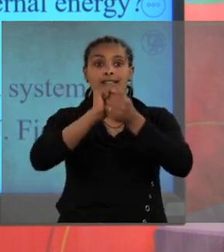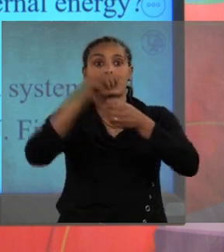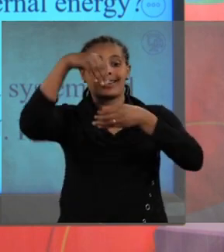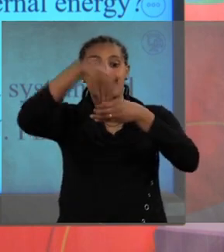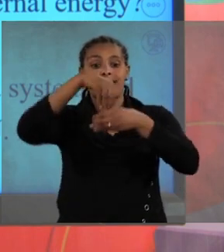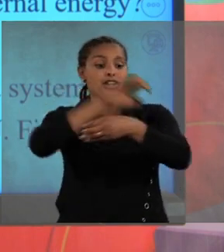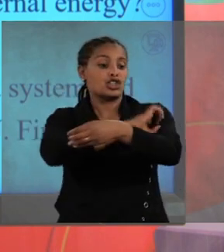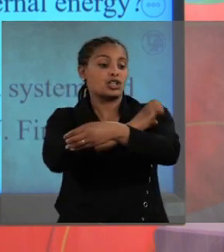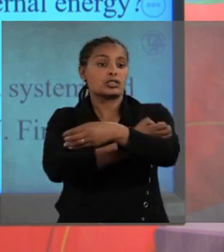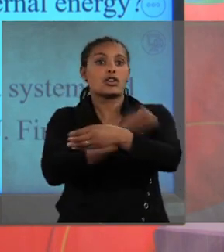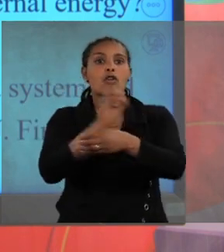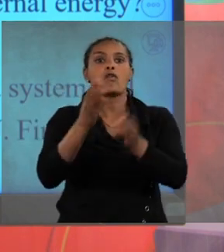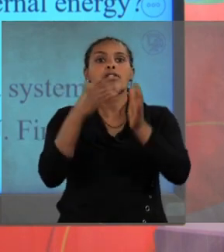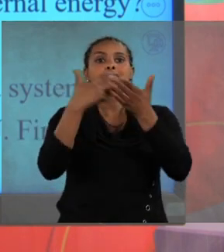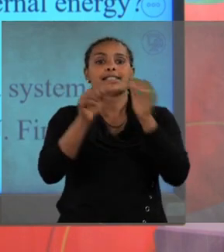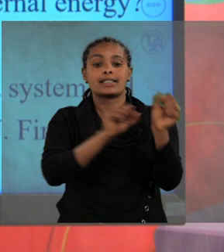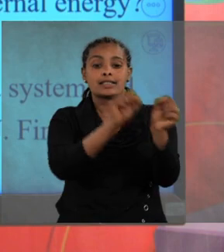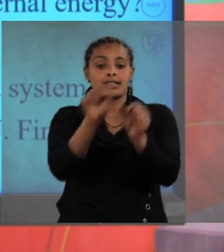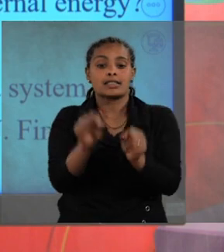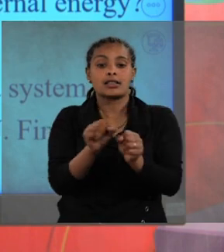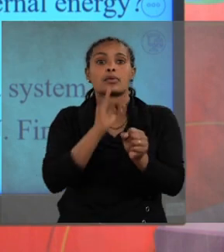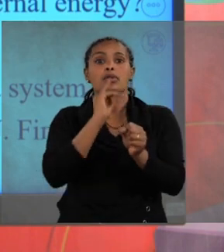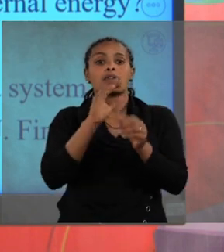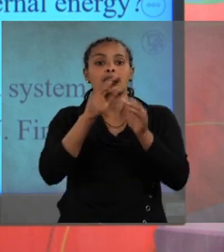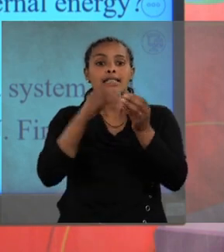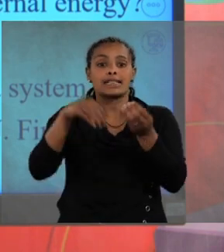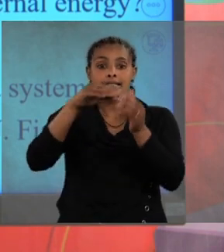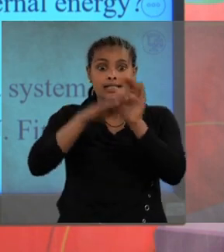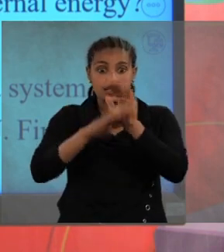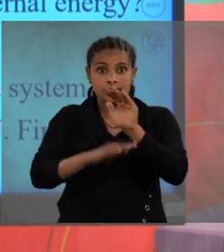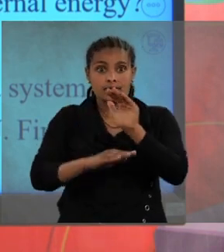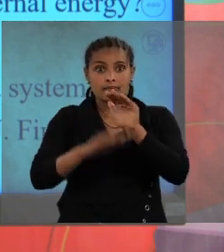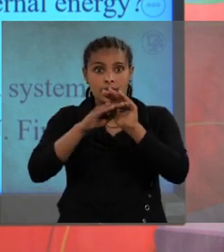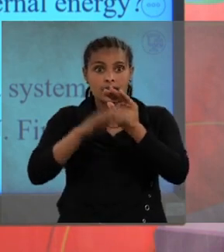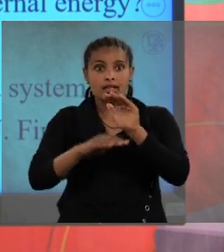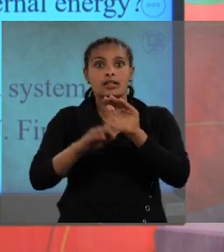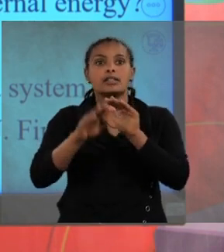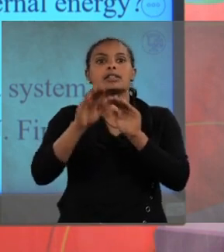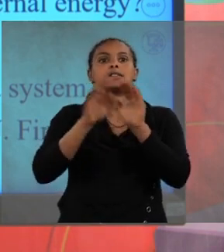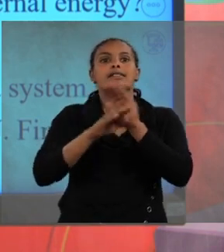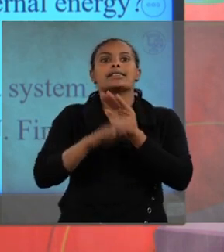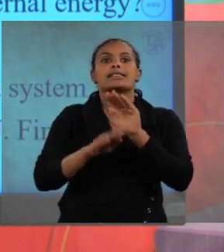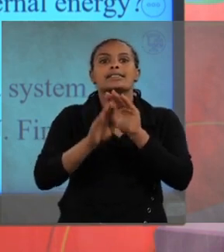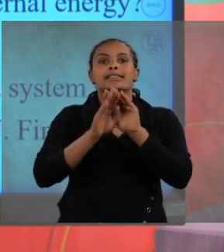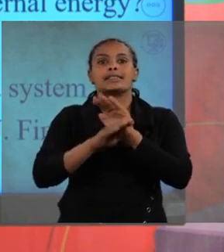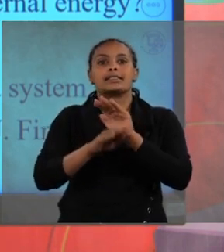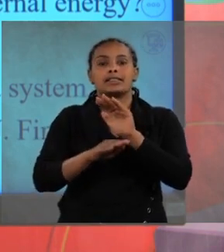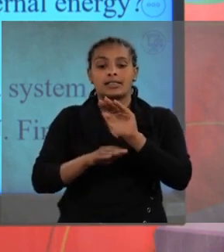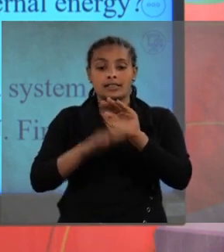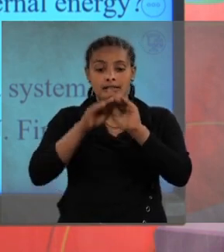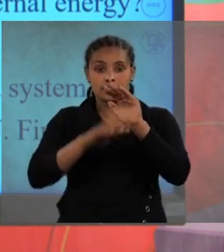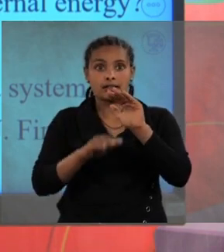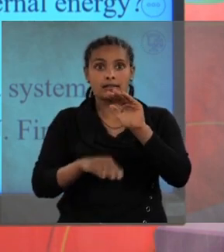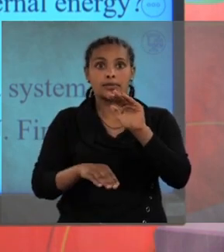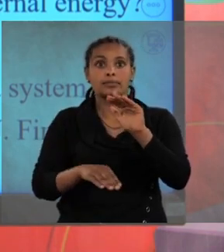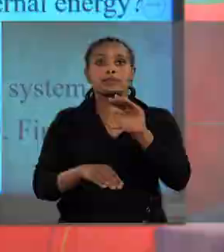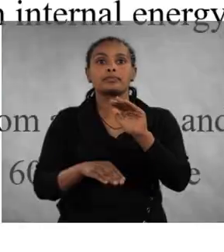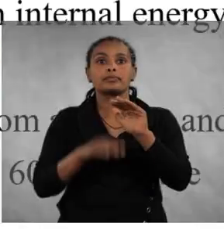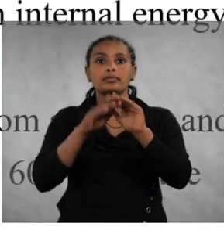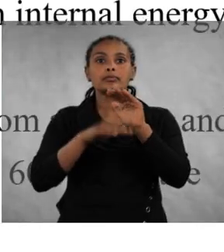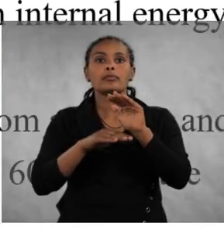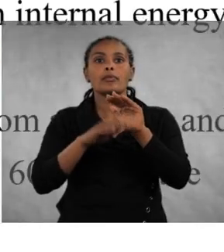internal energy of this system is decreased by 60 joule. Delta E, change in internal